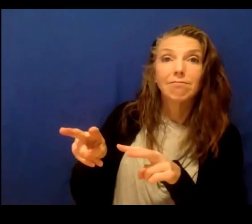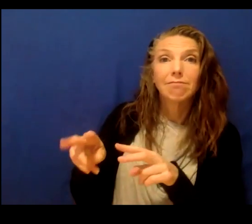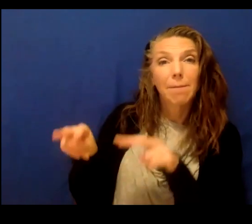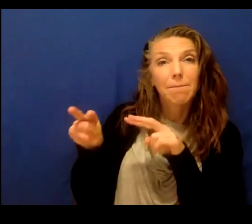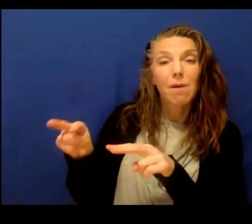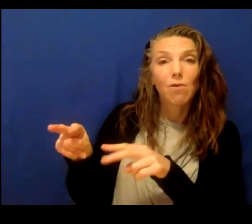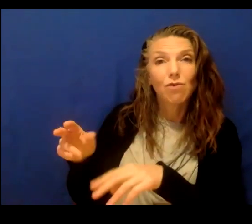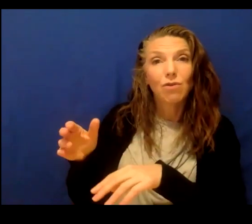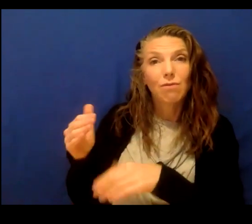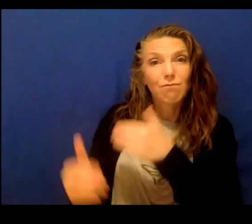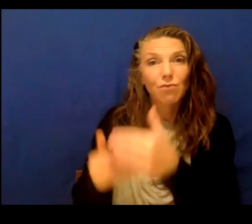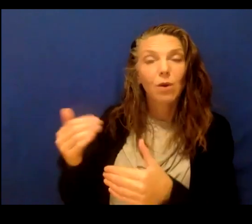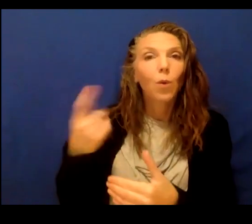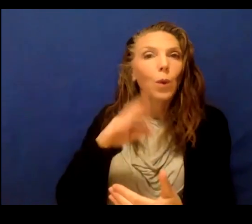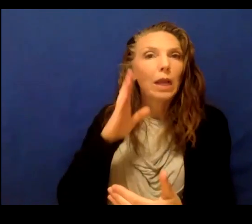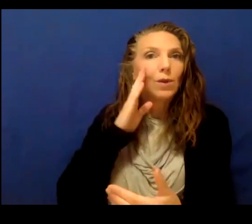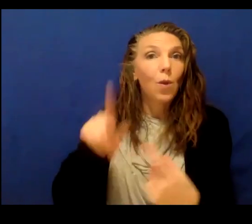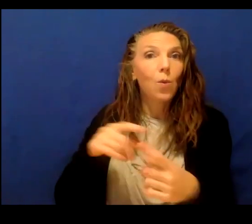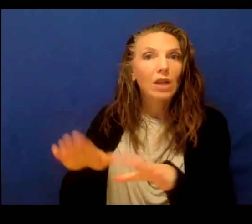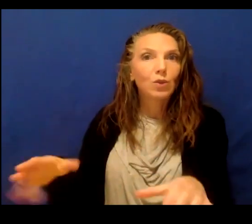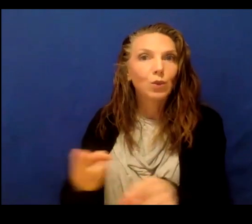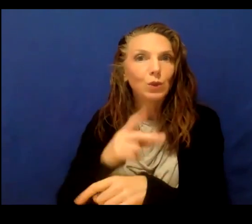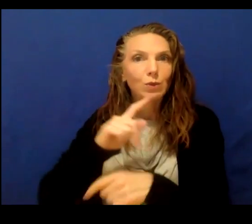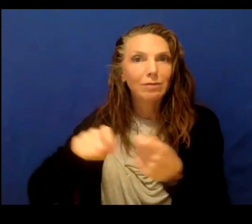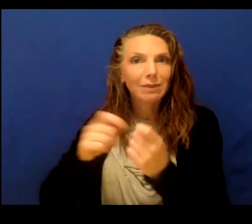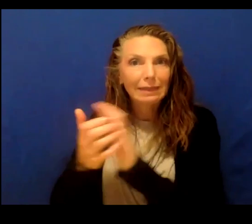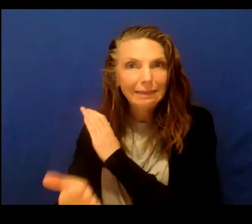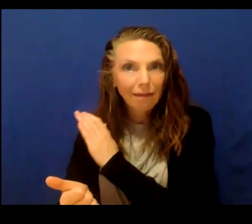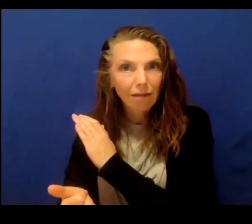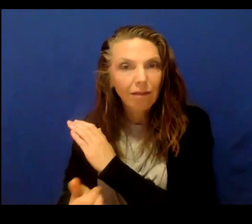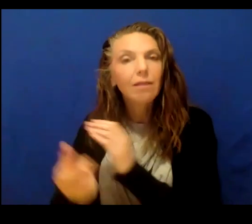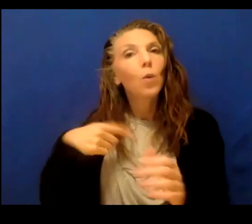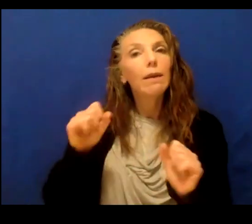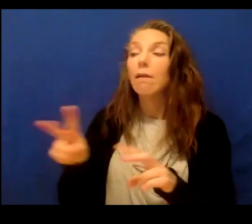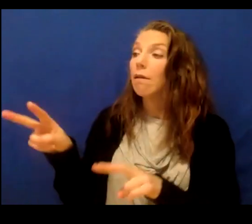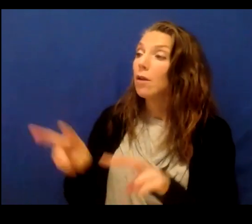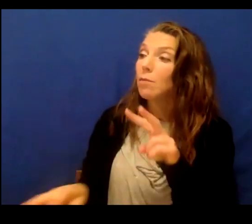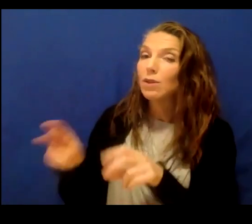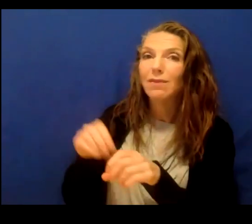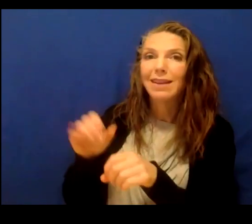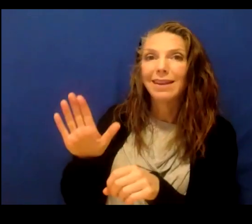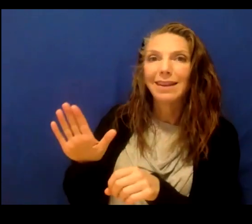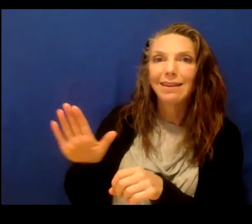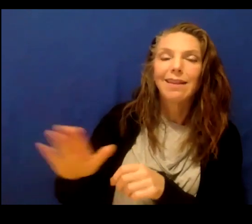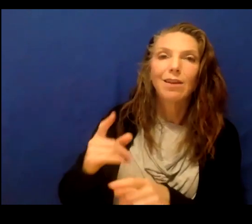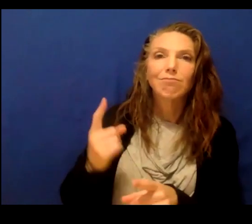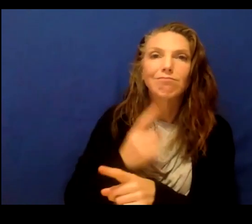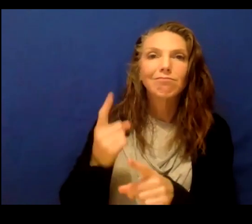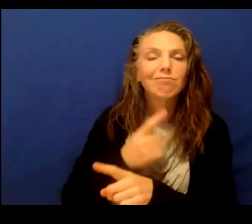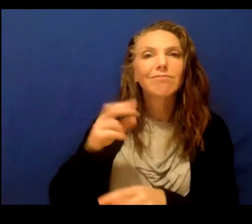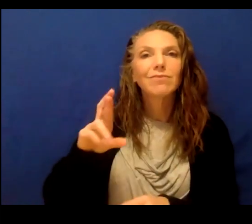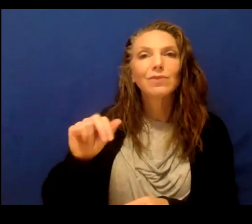can know when children are more likely to use certain skills. And so we can observe them in their natural routines